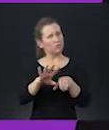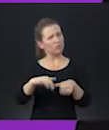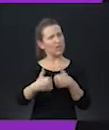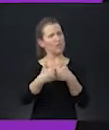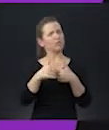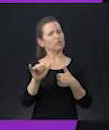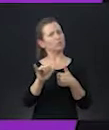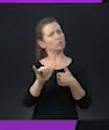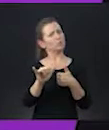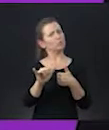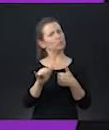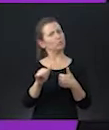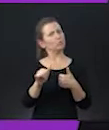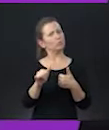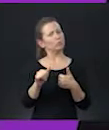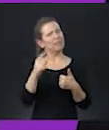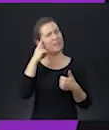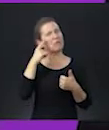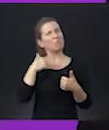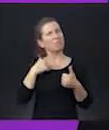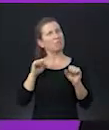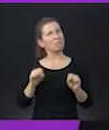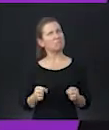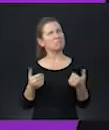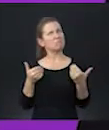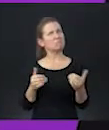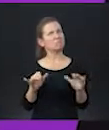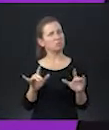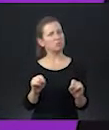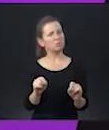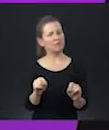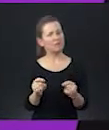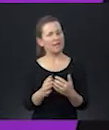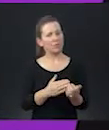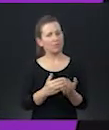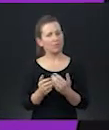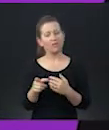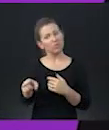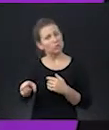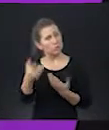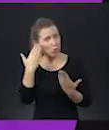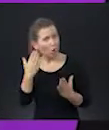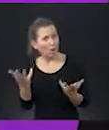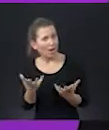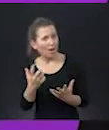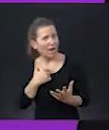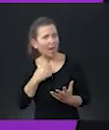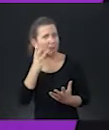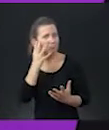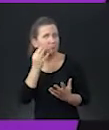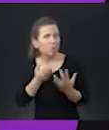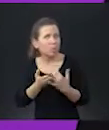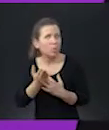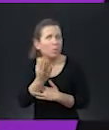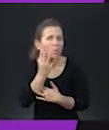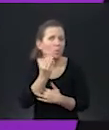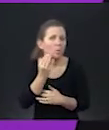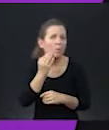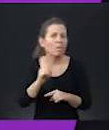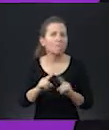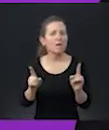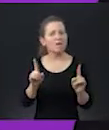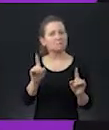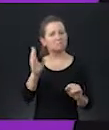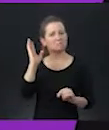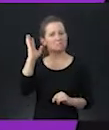you know, I'm gonna do this anyway, even though, yeah, no one will ever know what I go through. You know, I'm gonna speak out anyway, because,